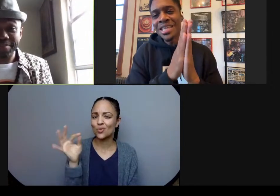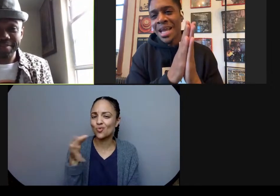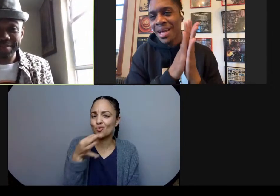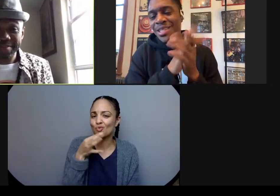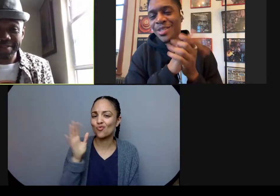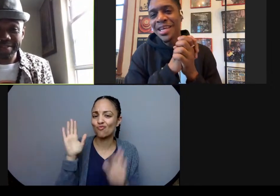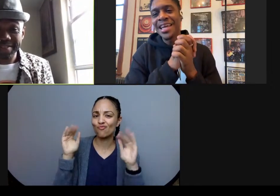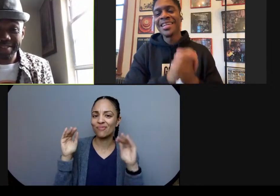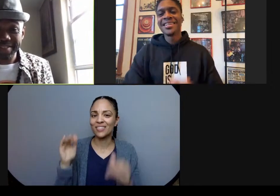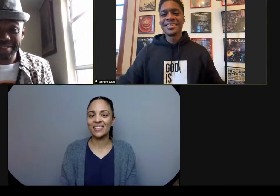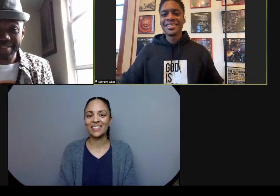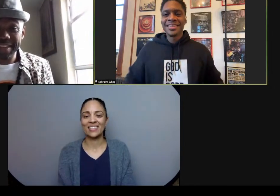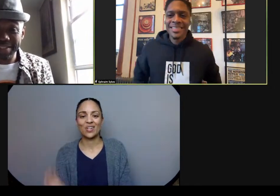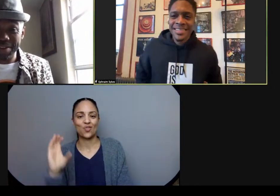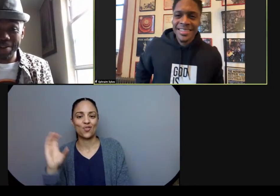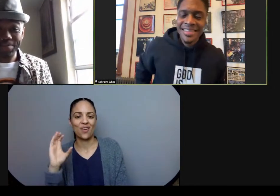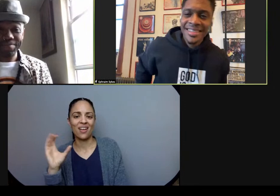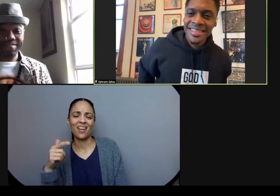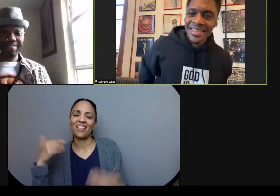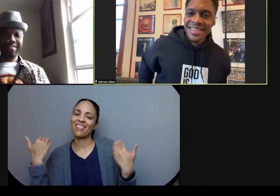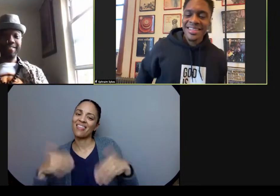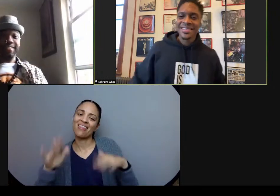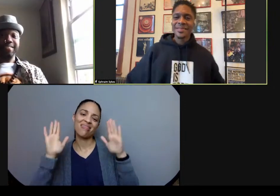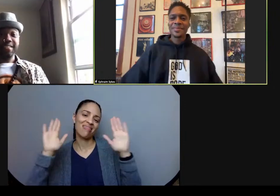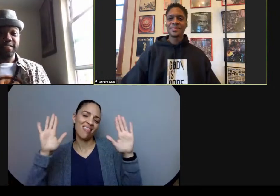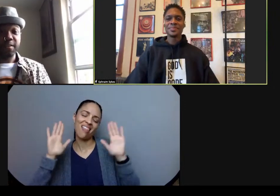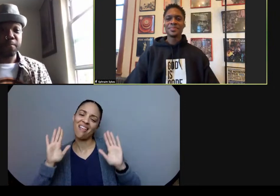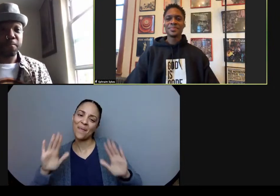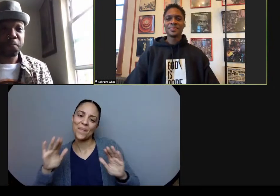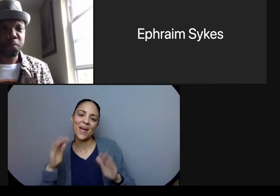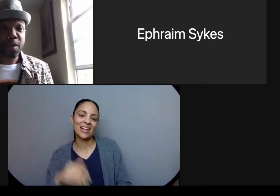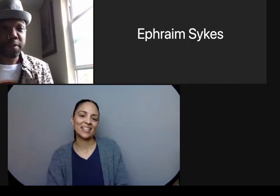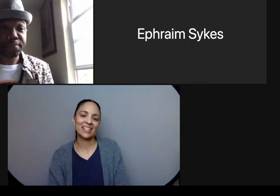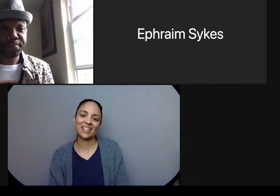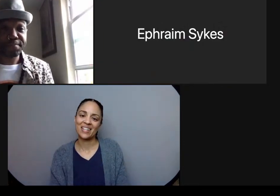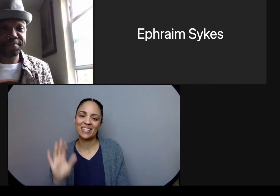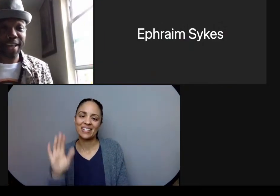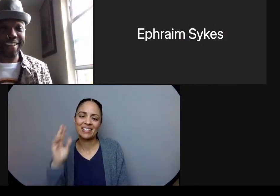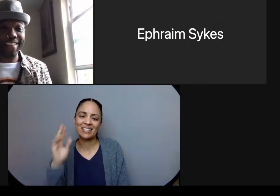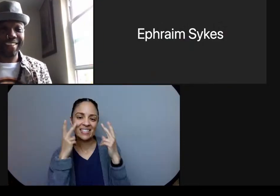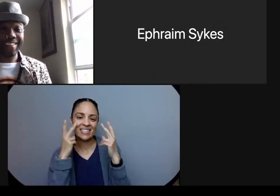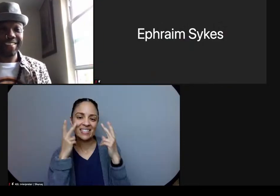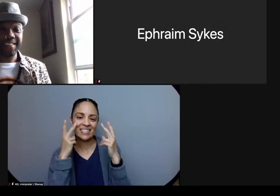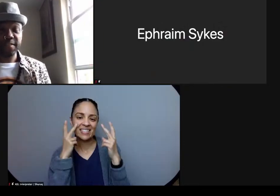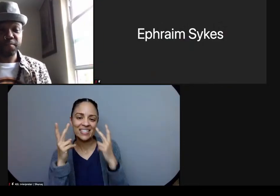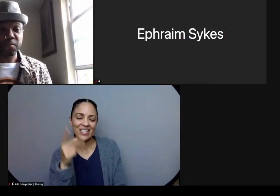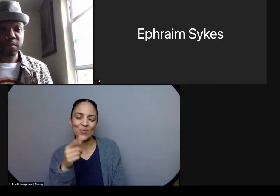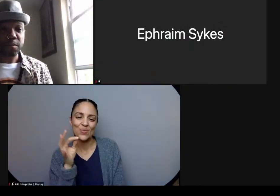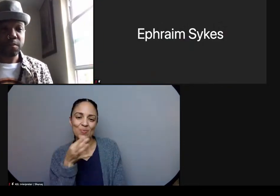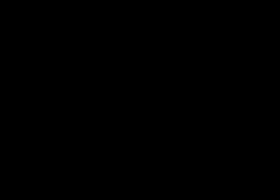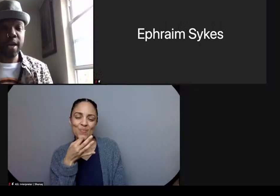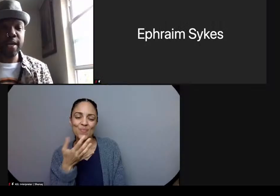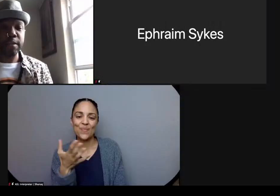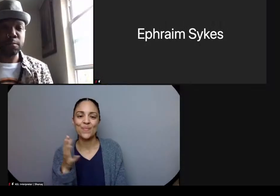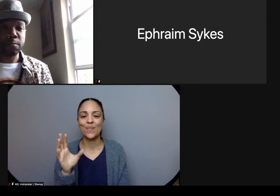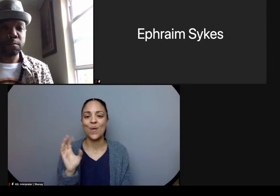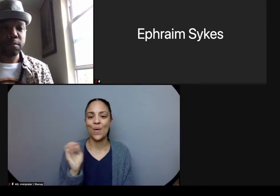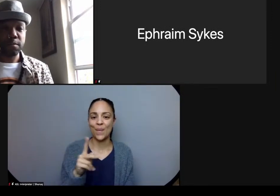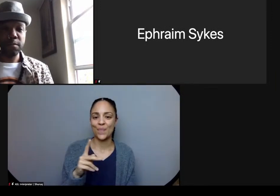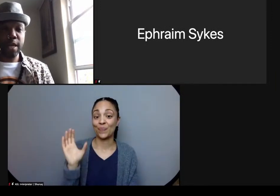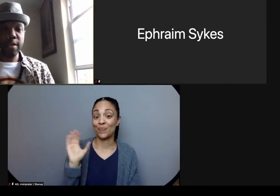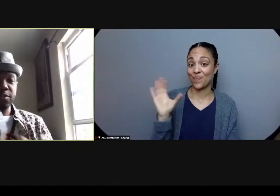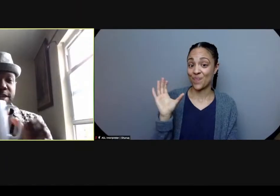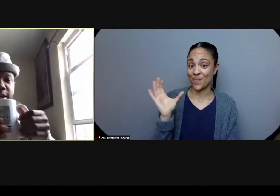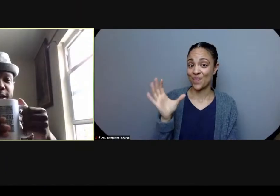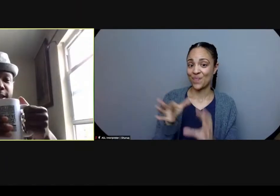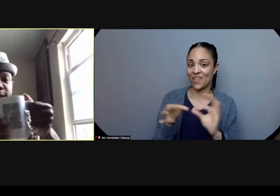same, man. Let's do it again. Yes, sir. You will. You'll get to. You'll get to. Hey, Cricket. Hey. Cheers. Yeah, you